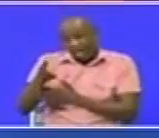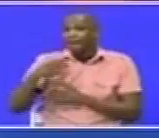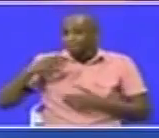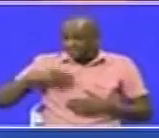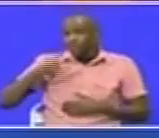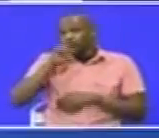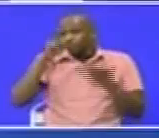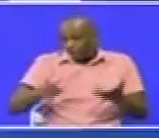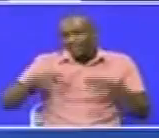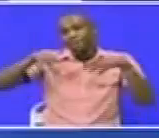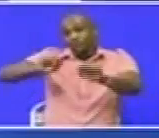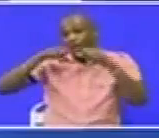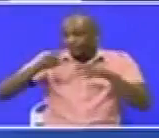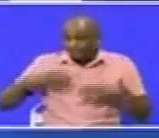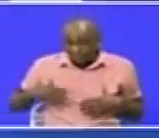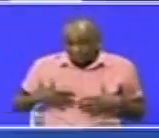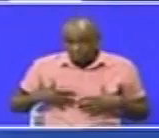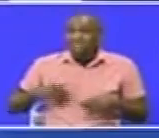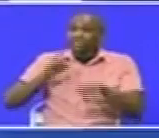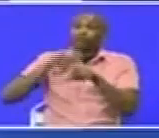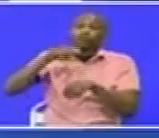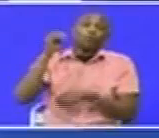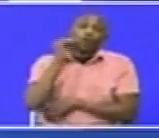took advantage.